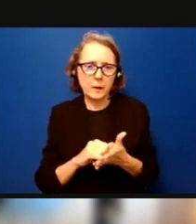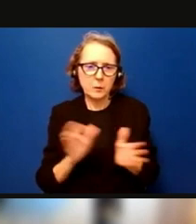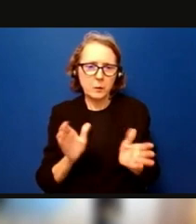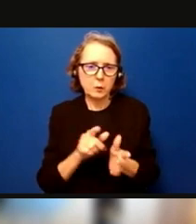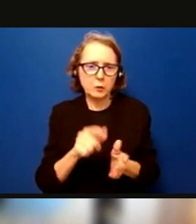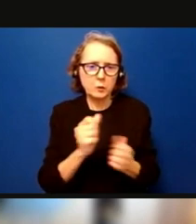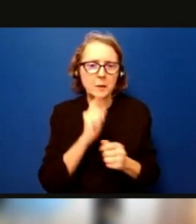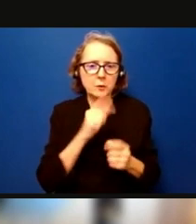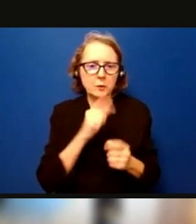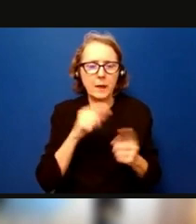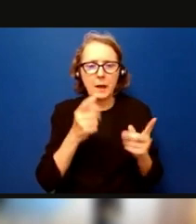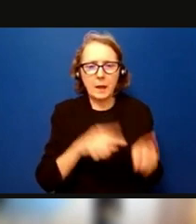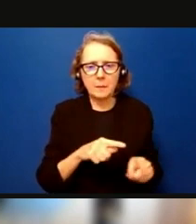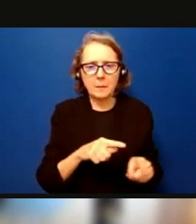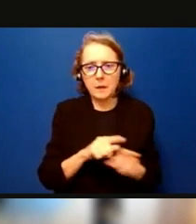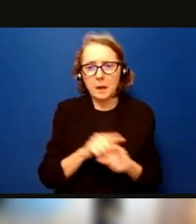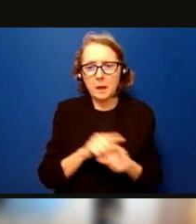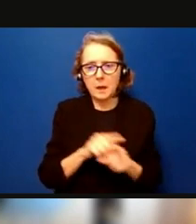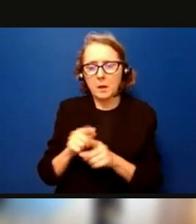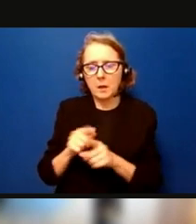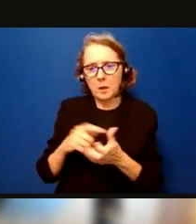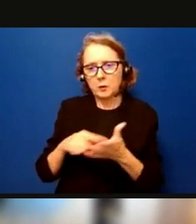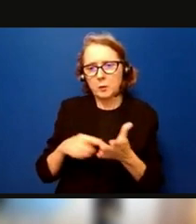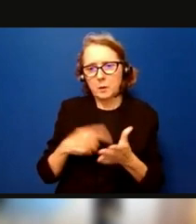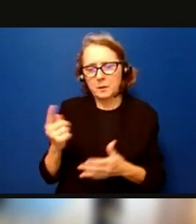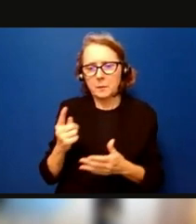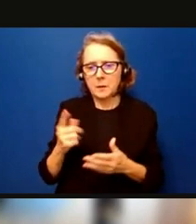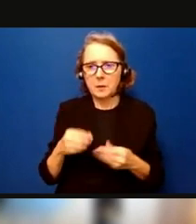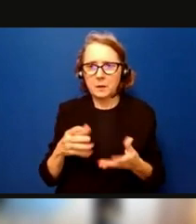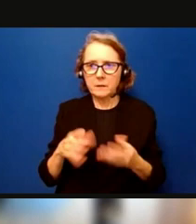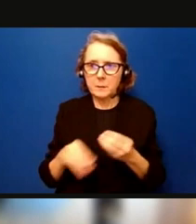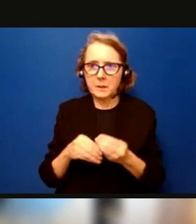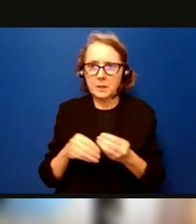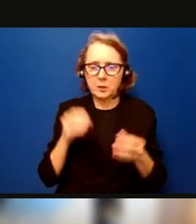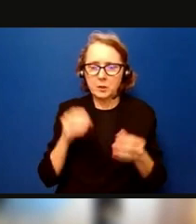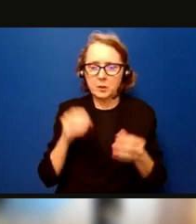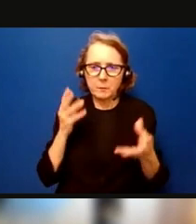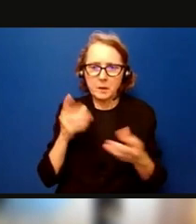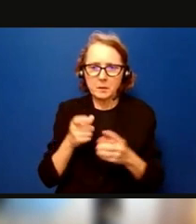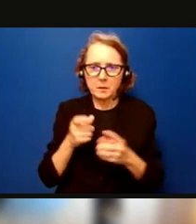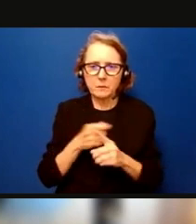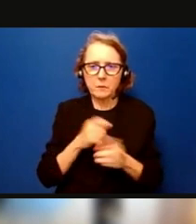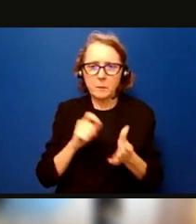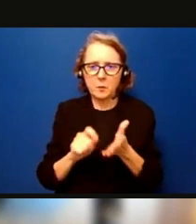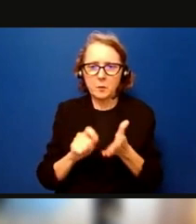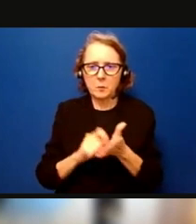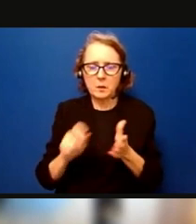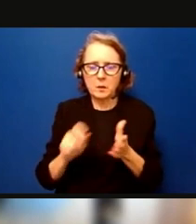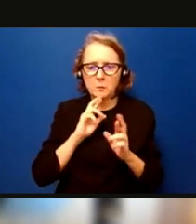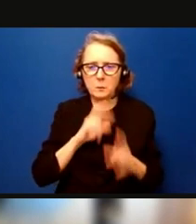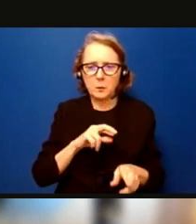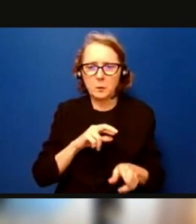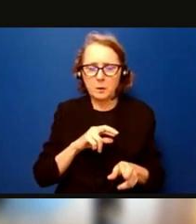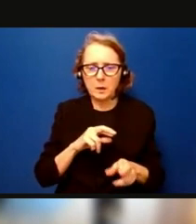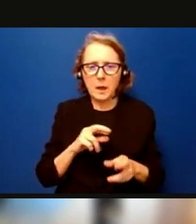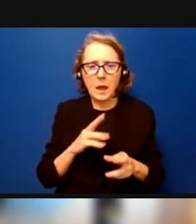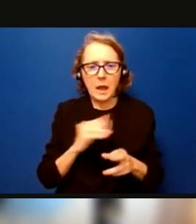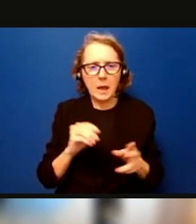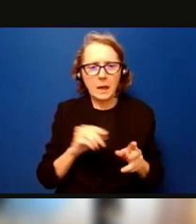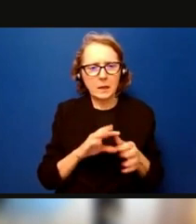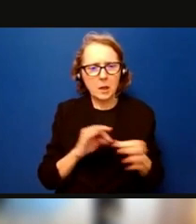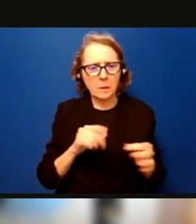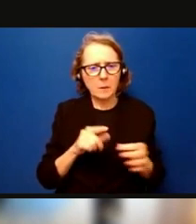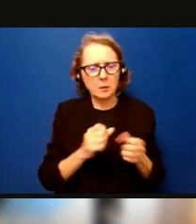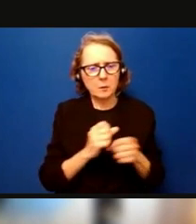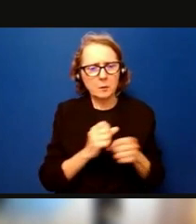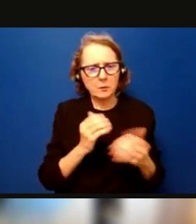that that happens. I also want to correct something, or at least give some additional information from the written report, and also a comment you made tonight. I know